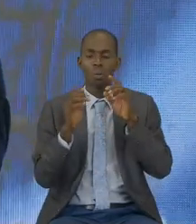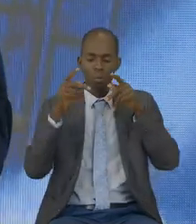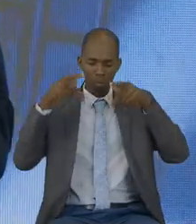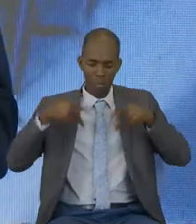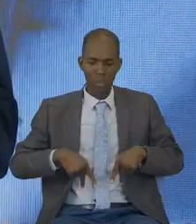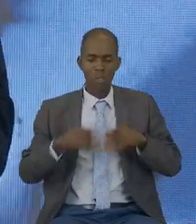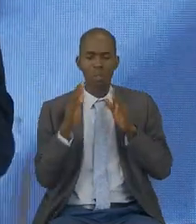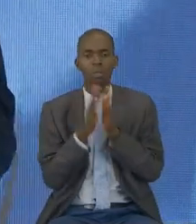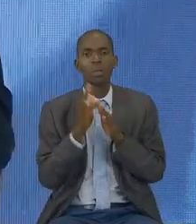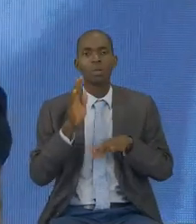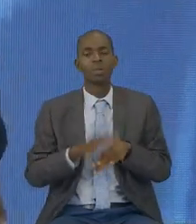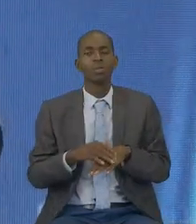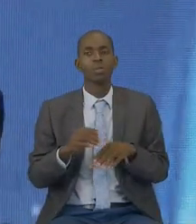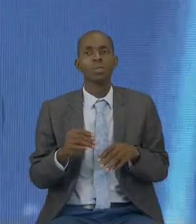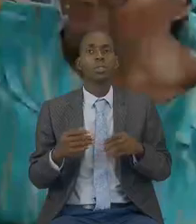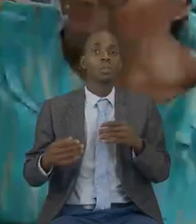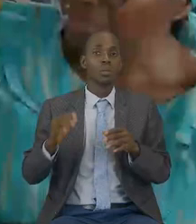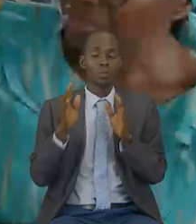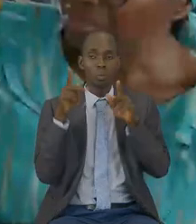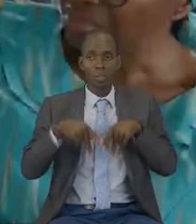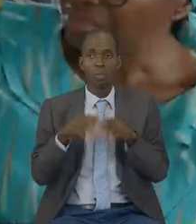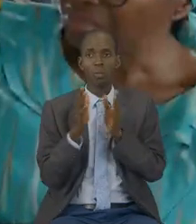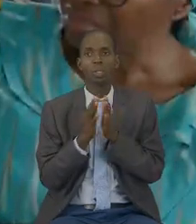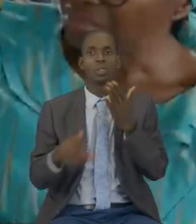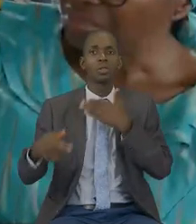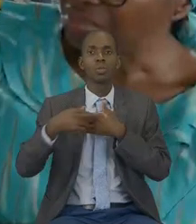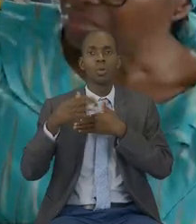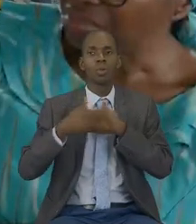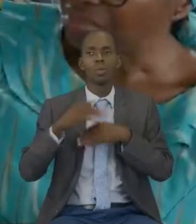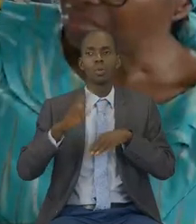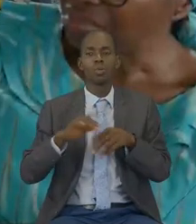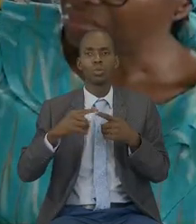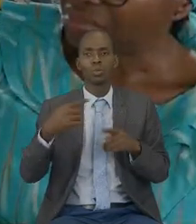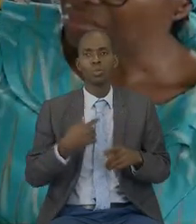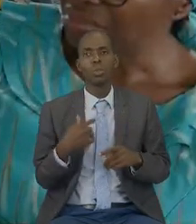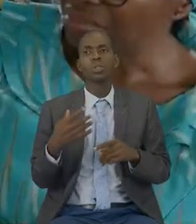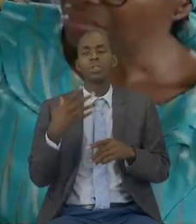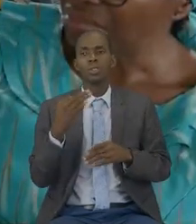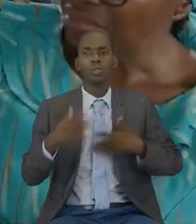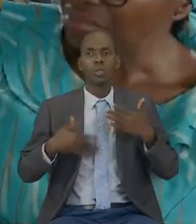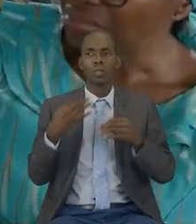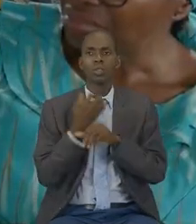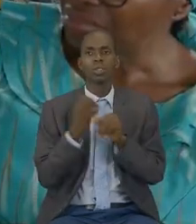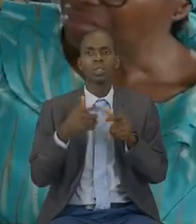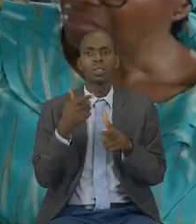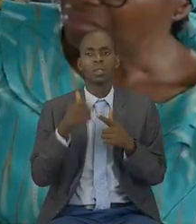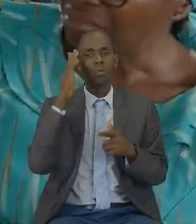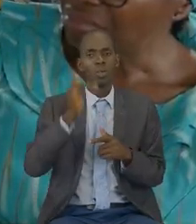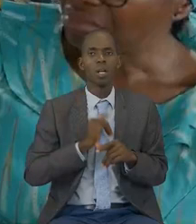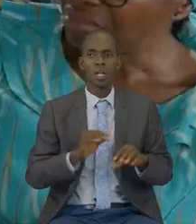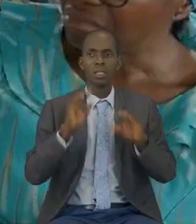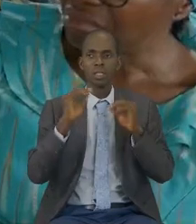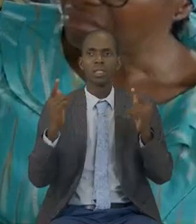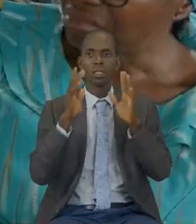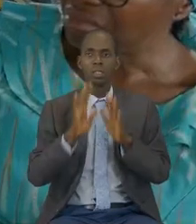me the joy of your salvation. And then will I teach others, transgressors, your way, and sinners